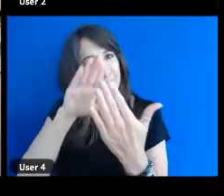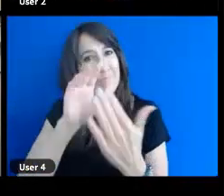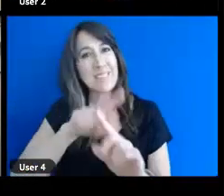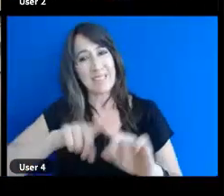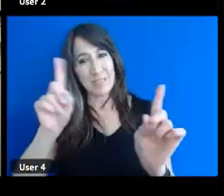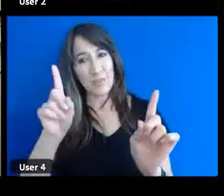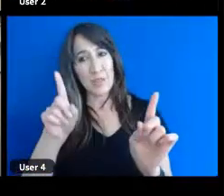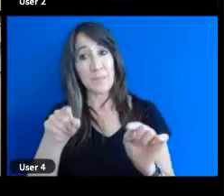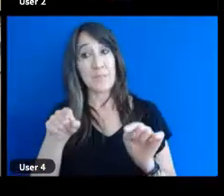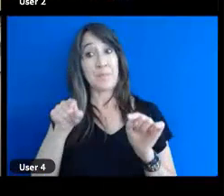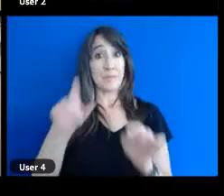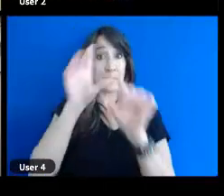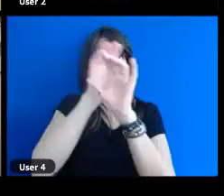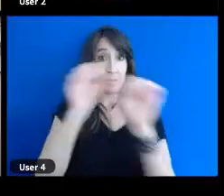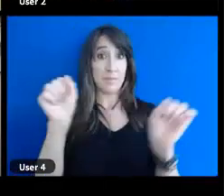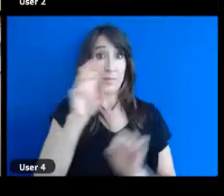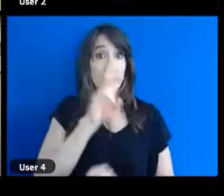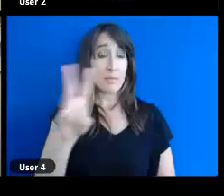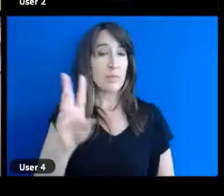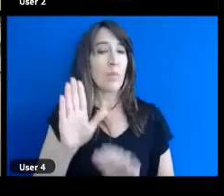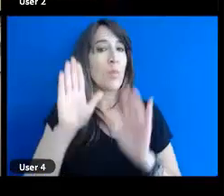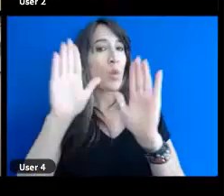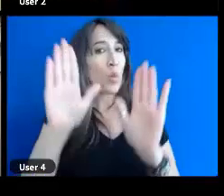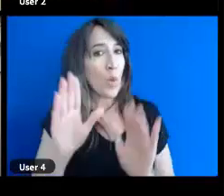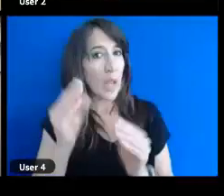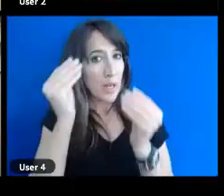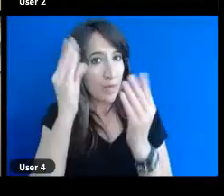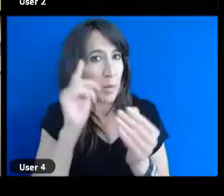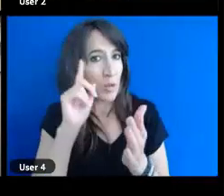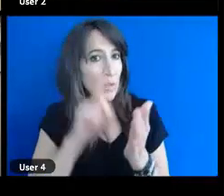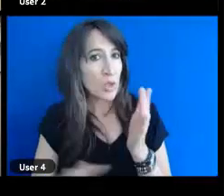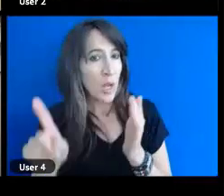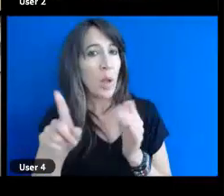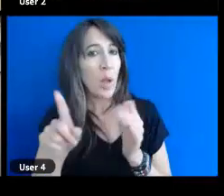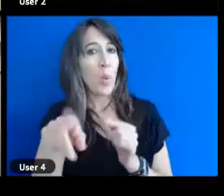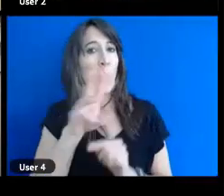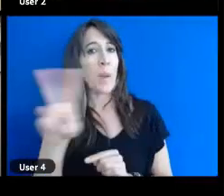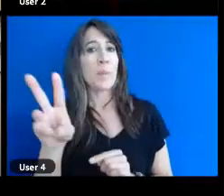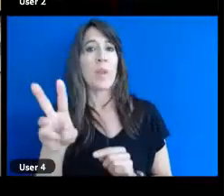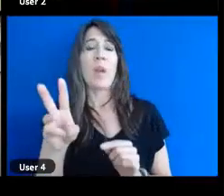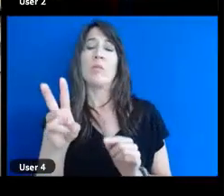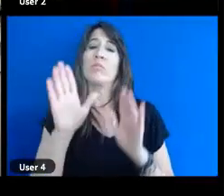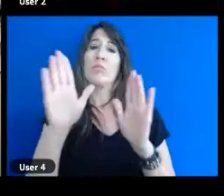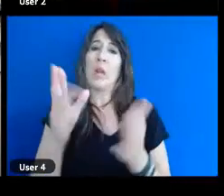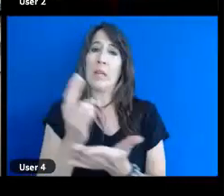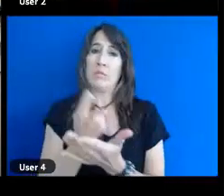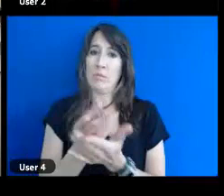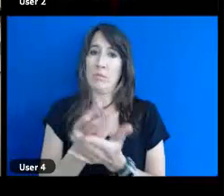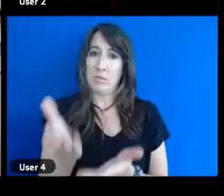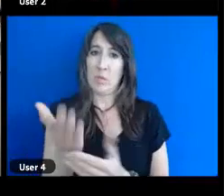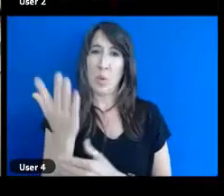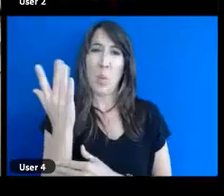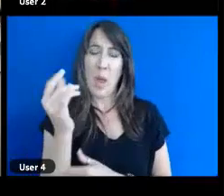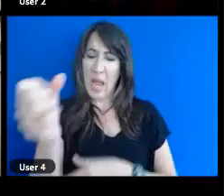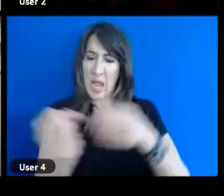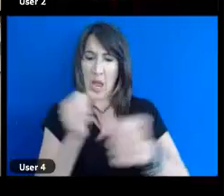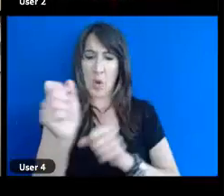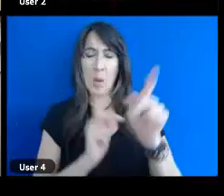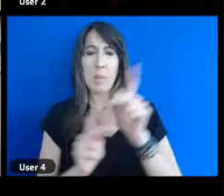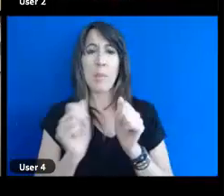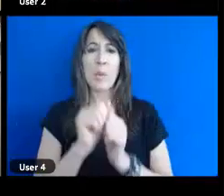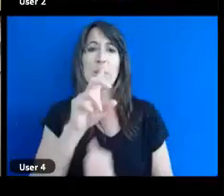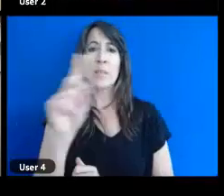Some really great data on the President's Group website. If you haven't seen this yet, I encourage you to have a visit to the site. There's a lot of great resources